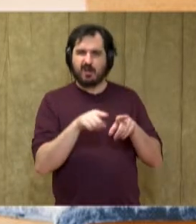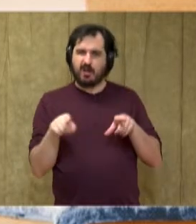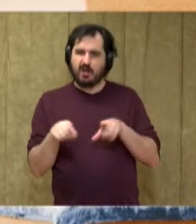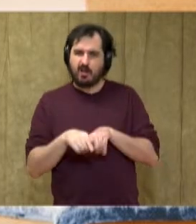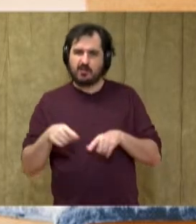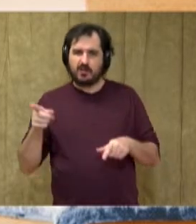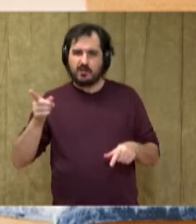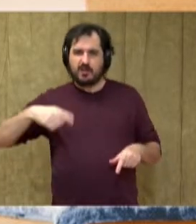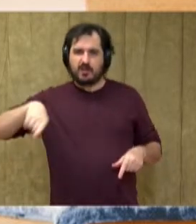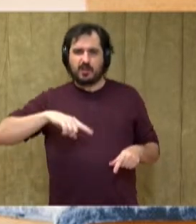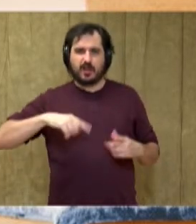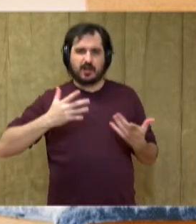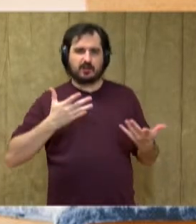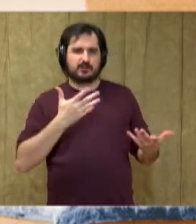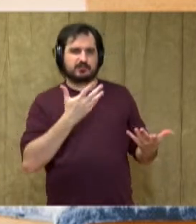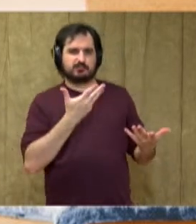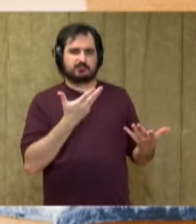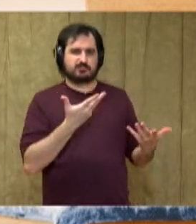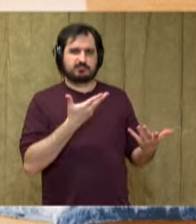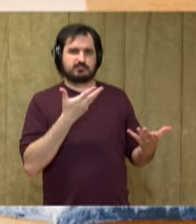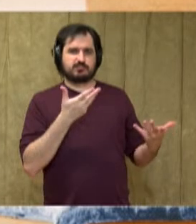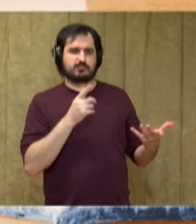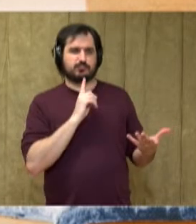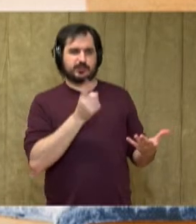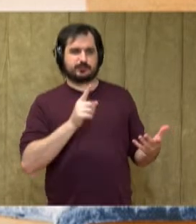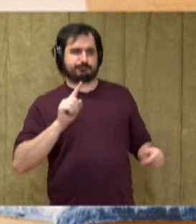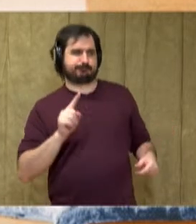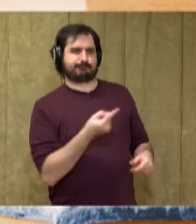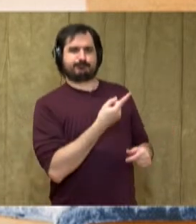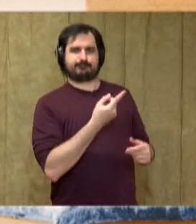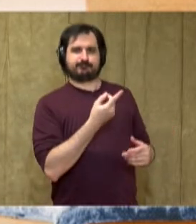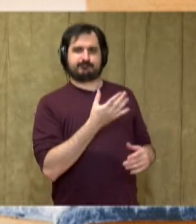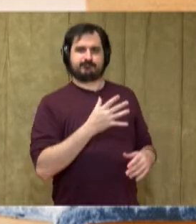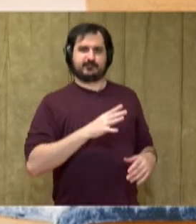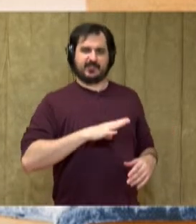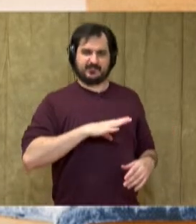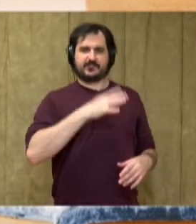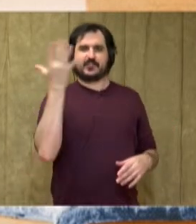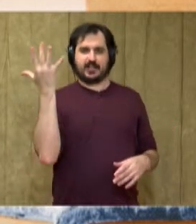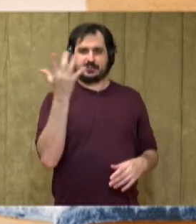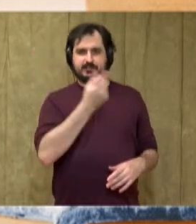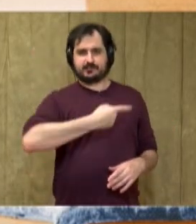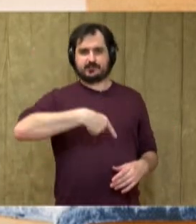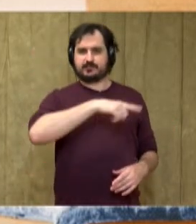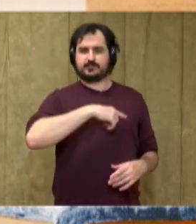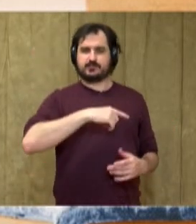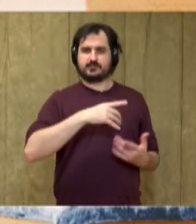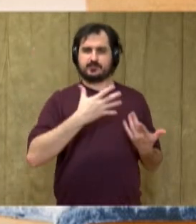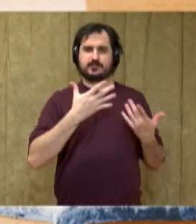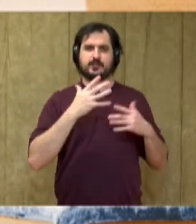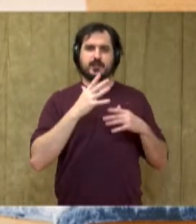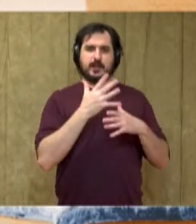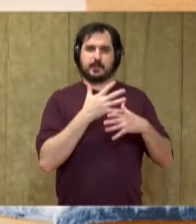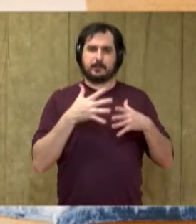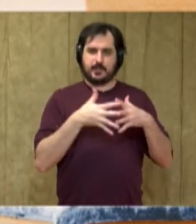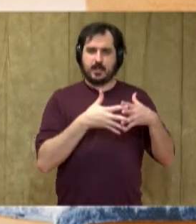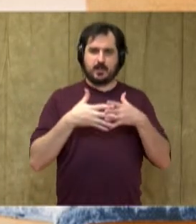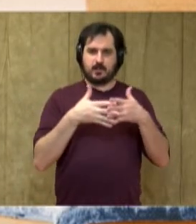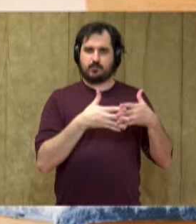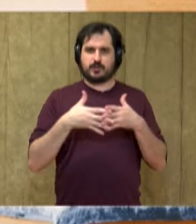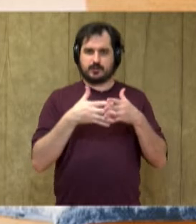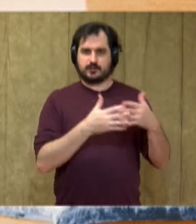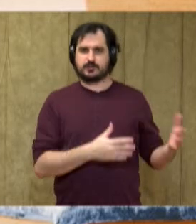windows on Sundays. In March 1770, an angry mob of American rowdies started